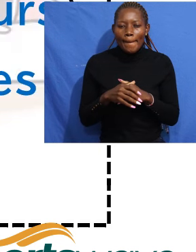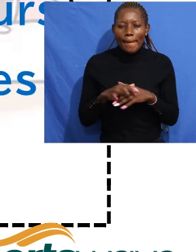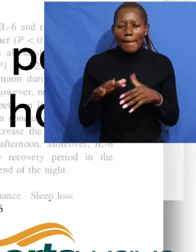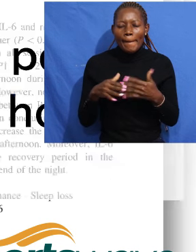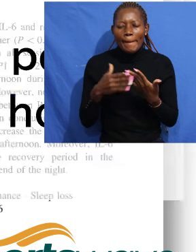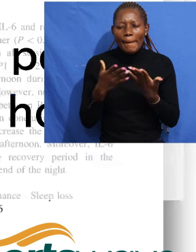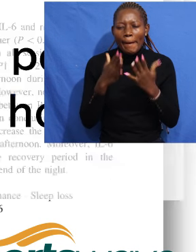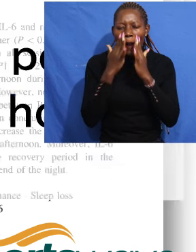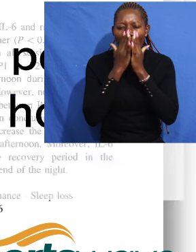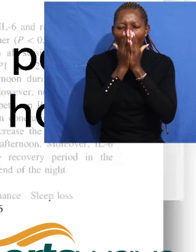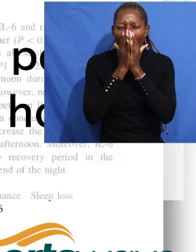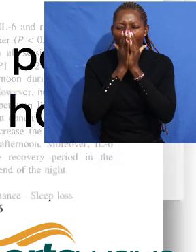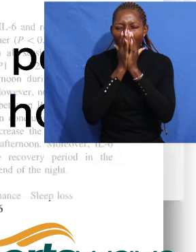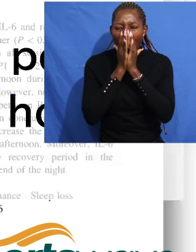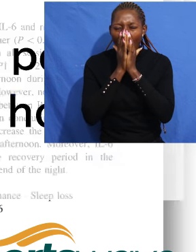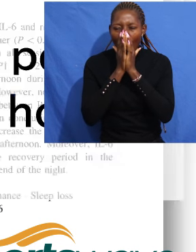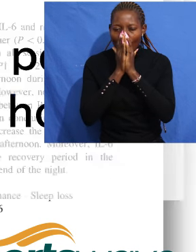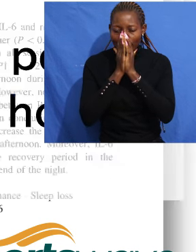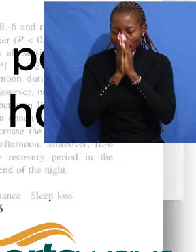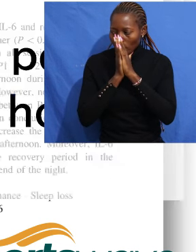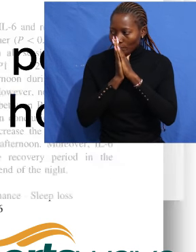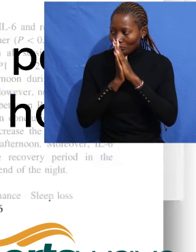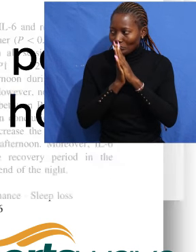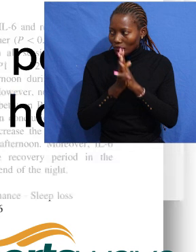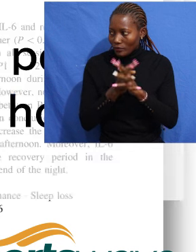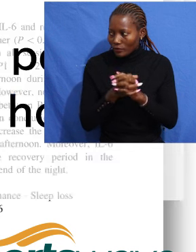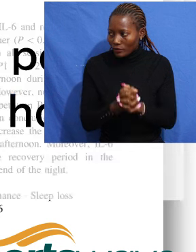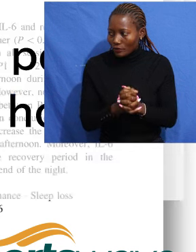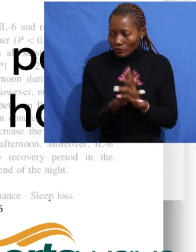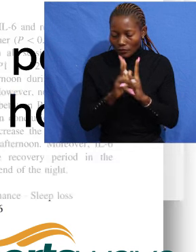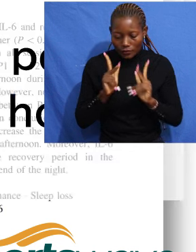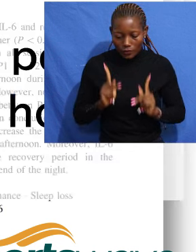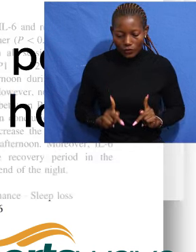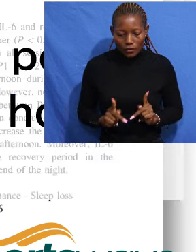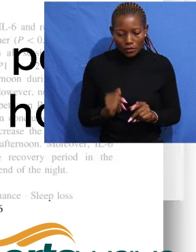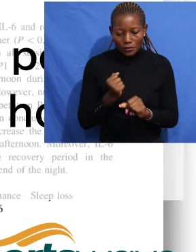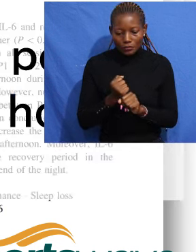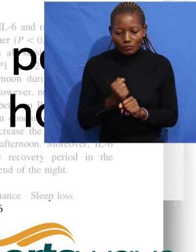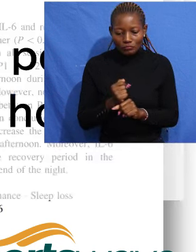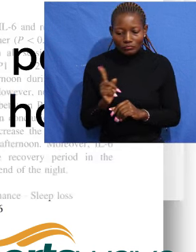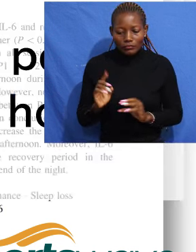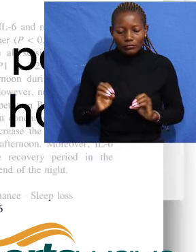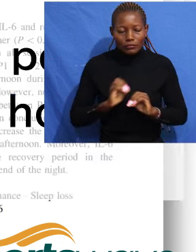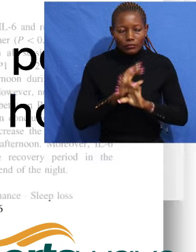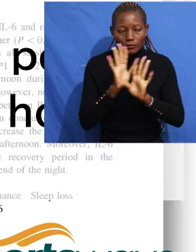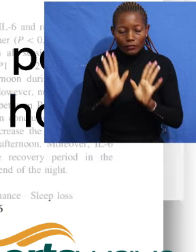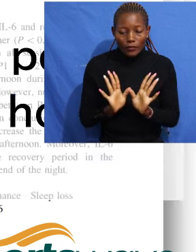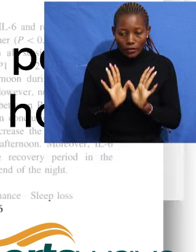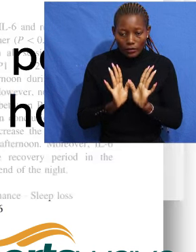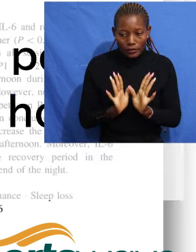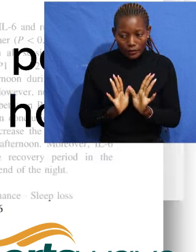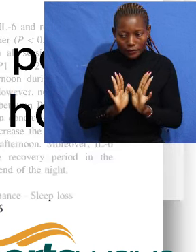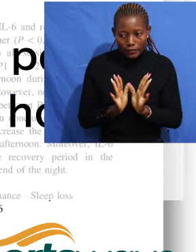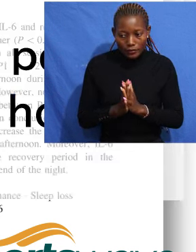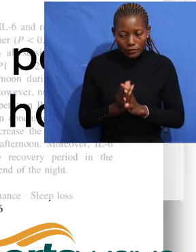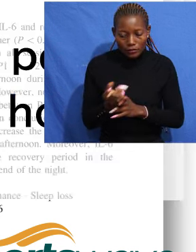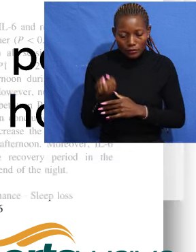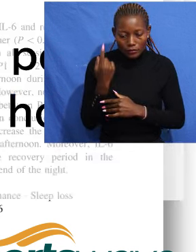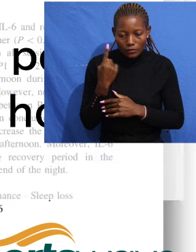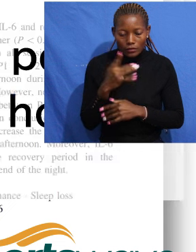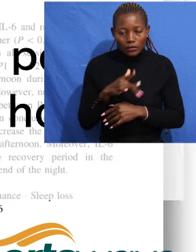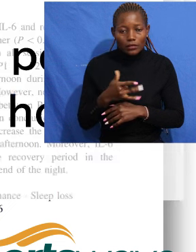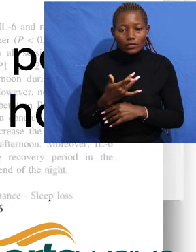about the effect on physical performance? This is very clear and easy to understand. If